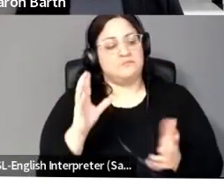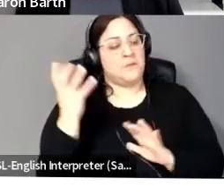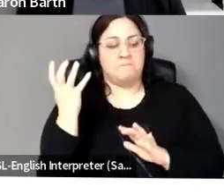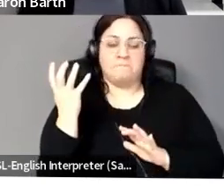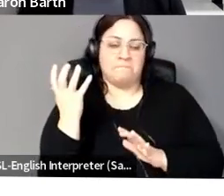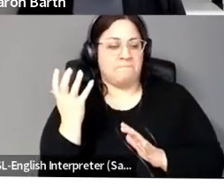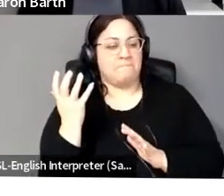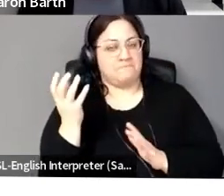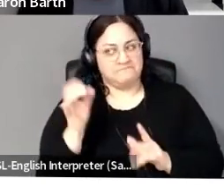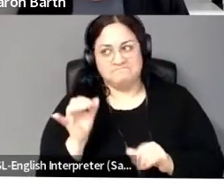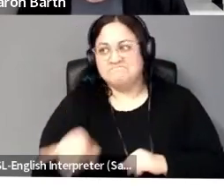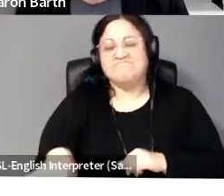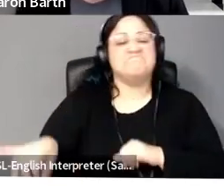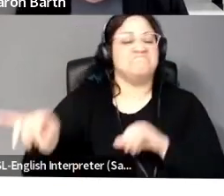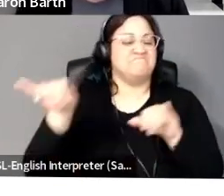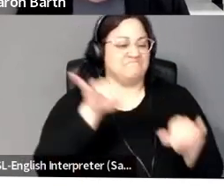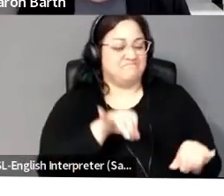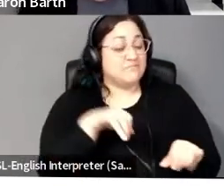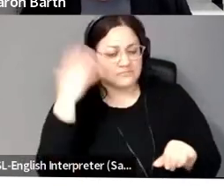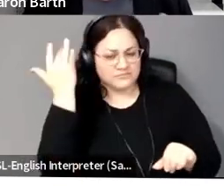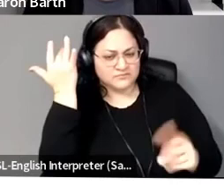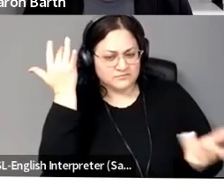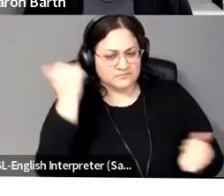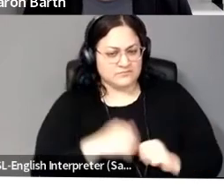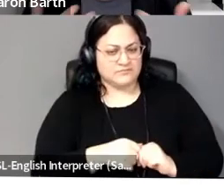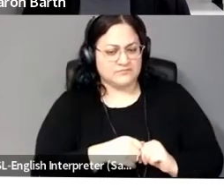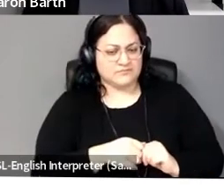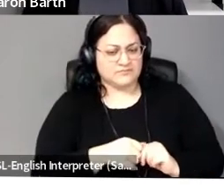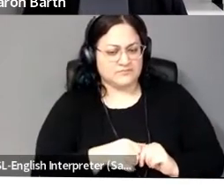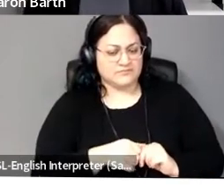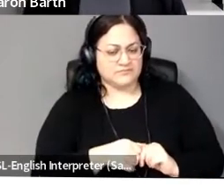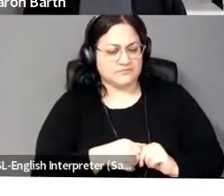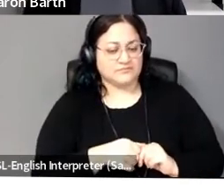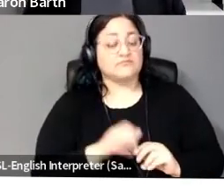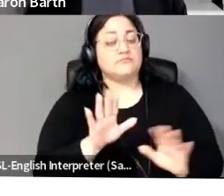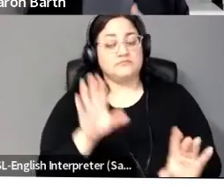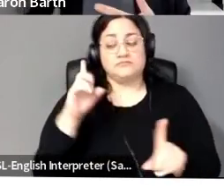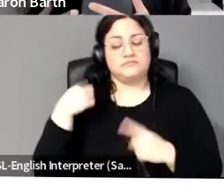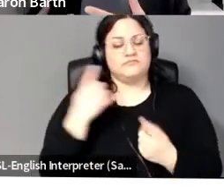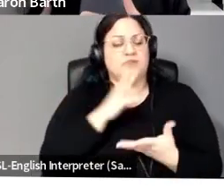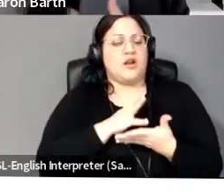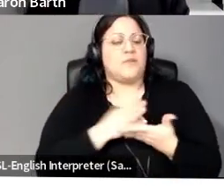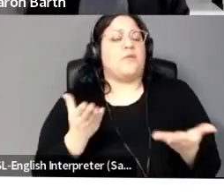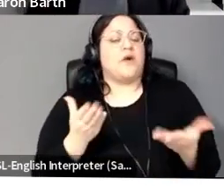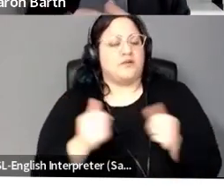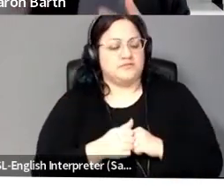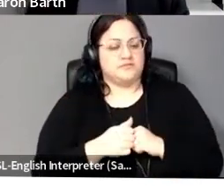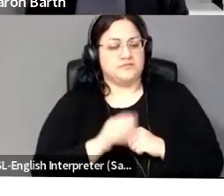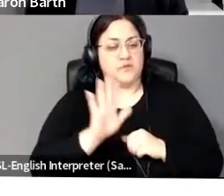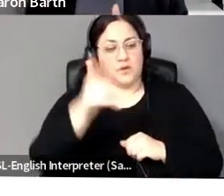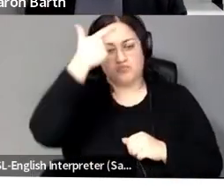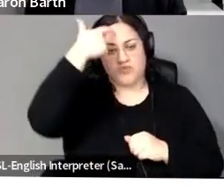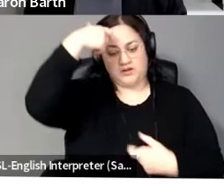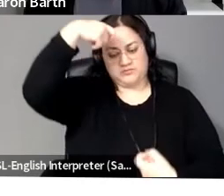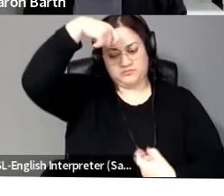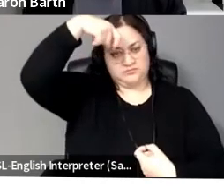Now, why? Why would that be? Well, think about what we've been talking about here, that it's intuition's a